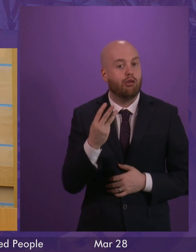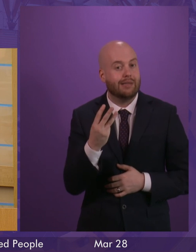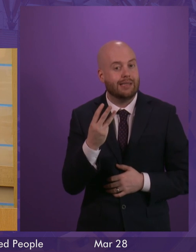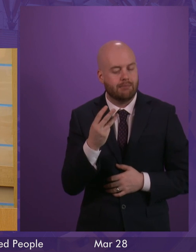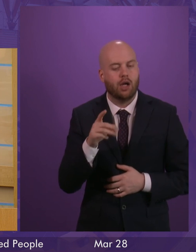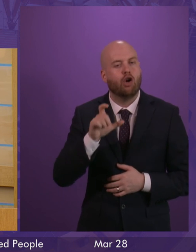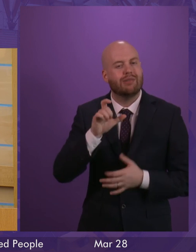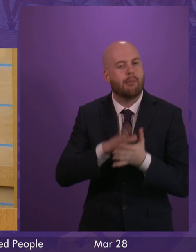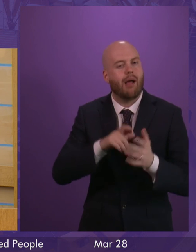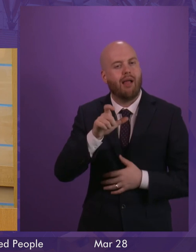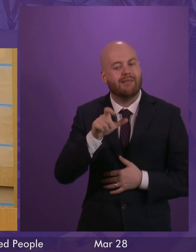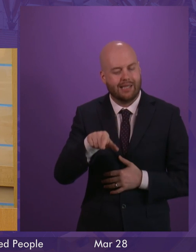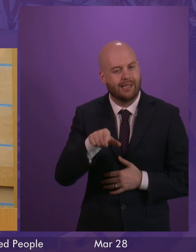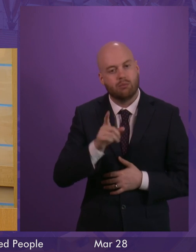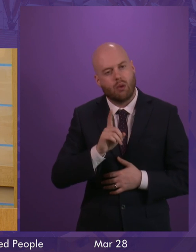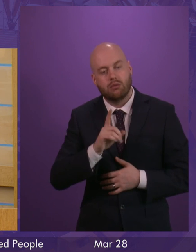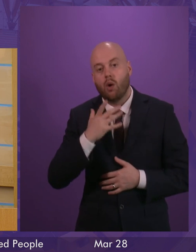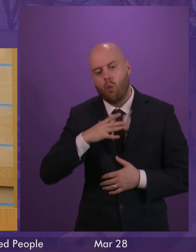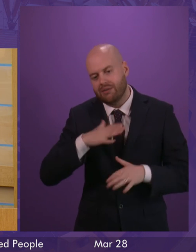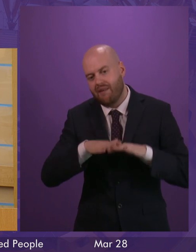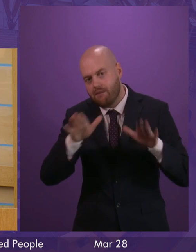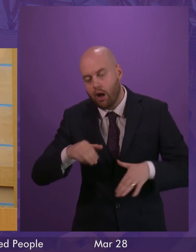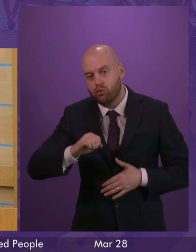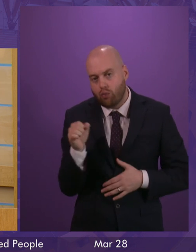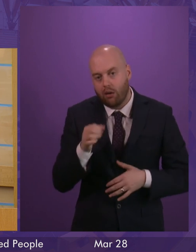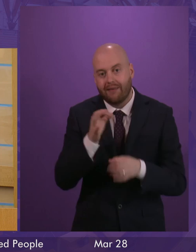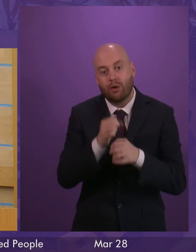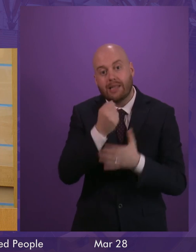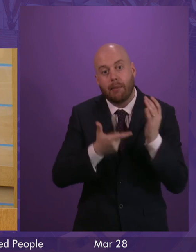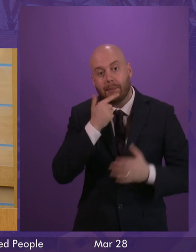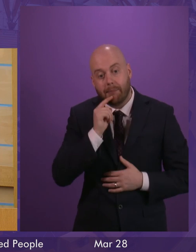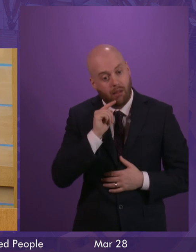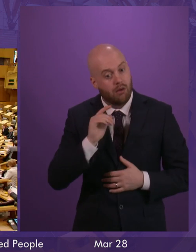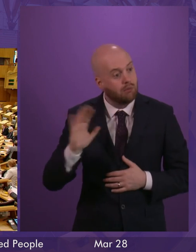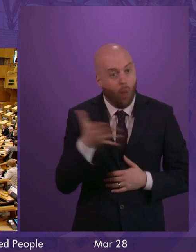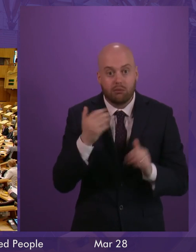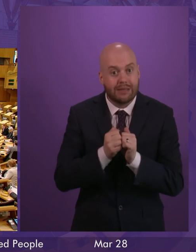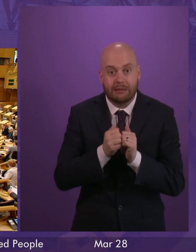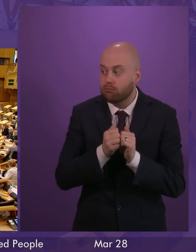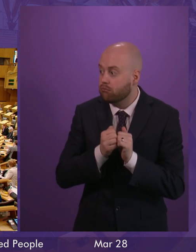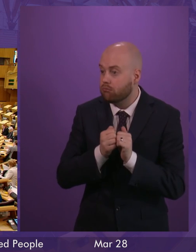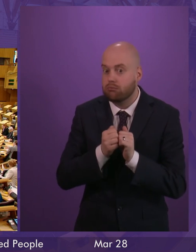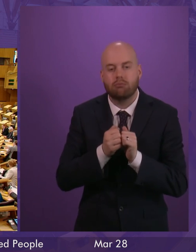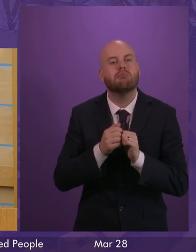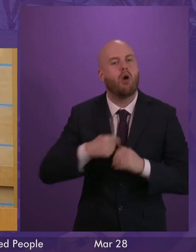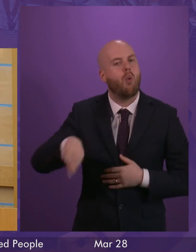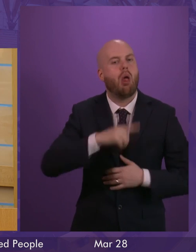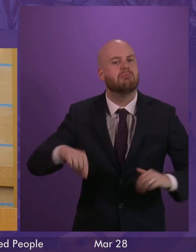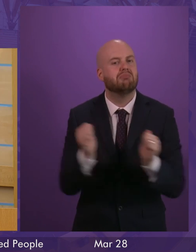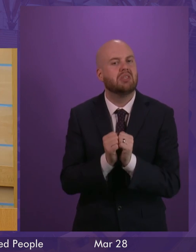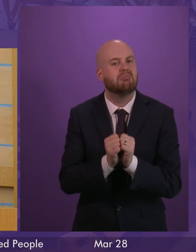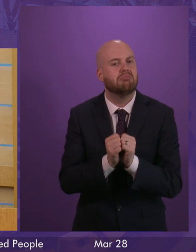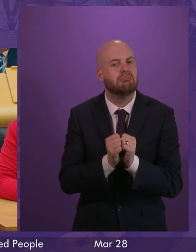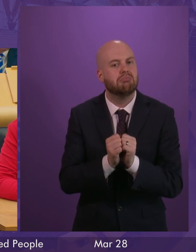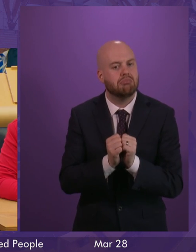McKelvey, on progressing towards a fairer Scotland for disabled people, be agreed. Are we all agreed? Yes. We are agreed.